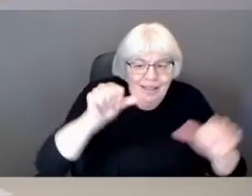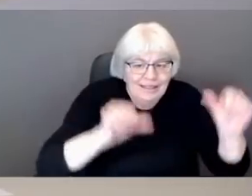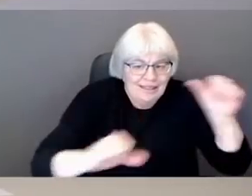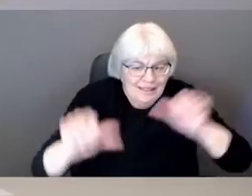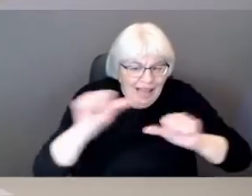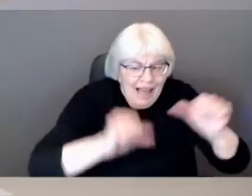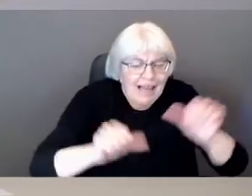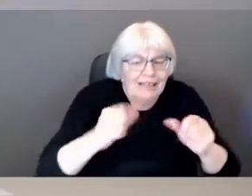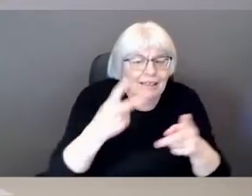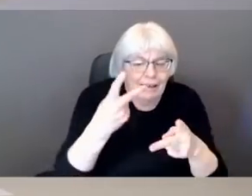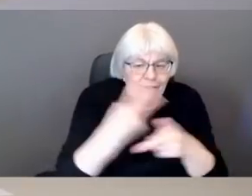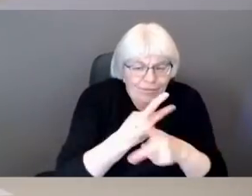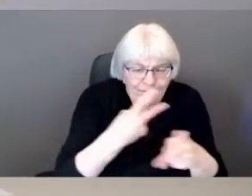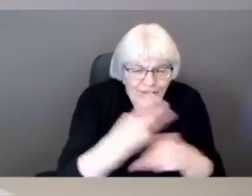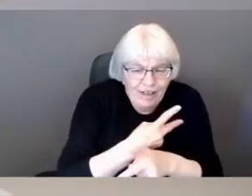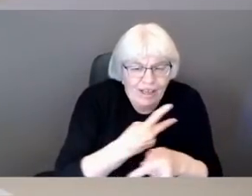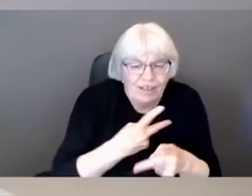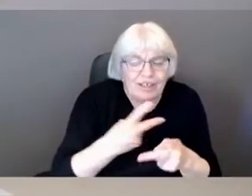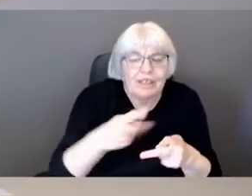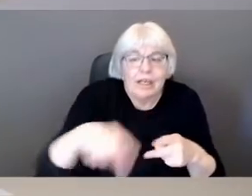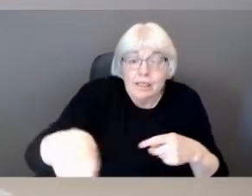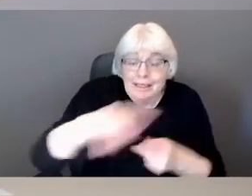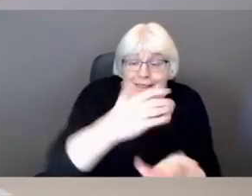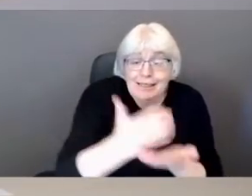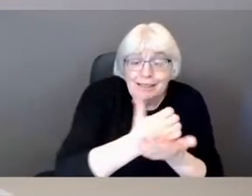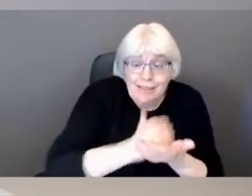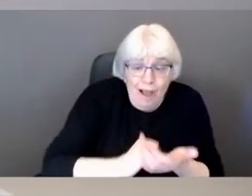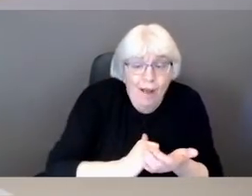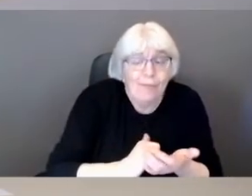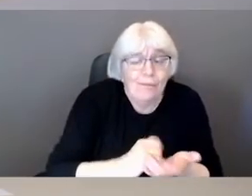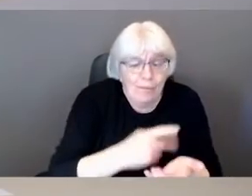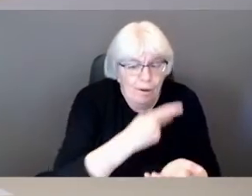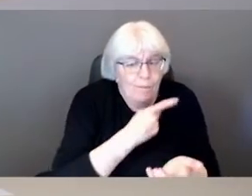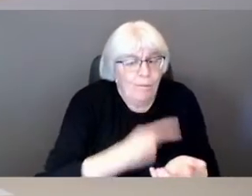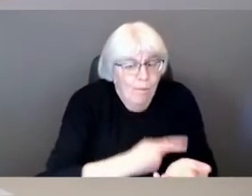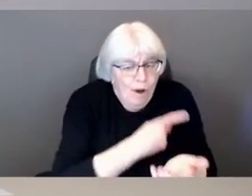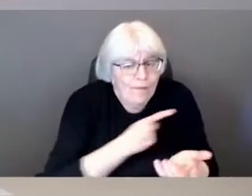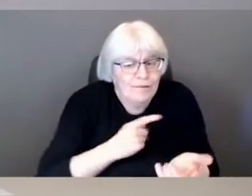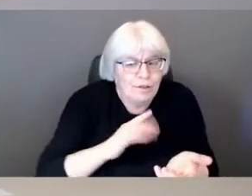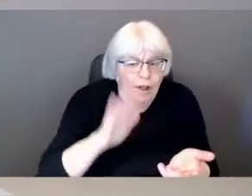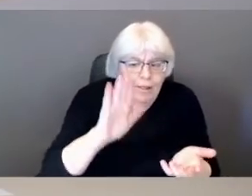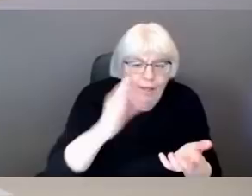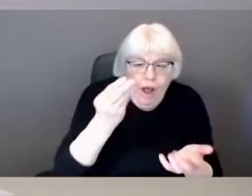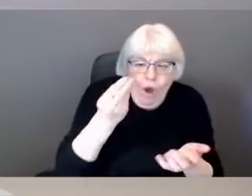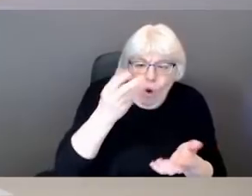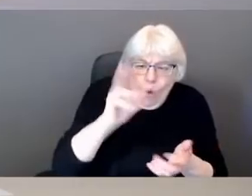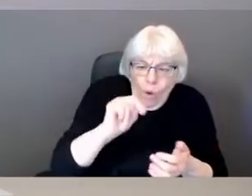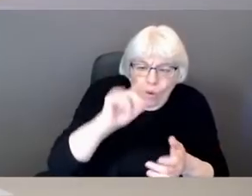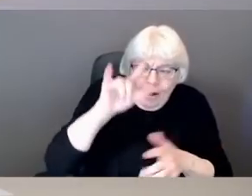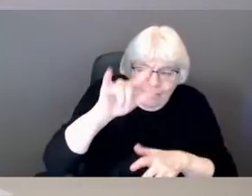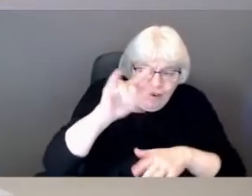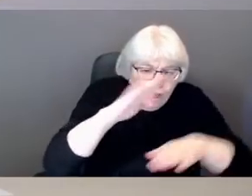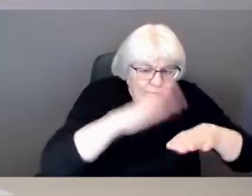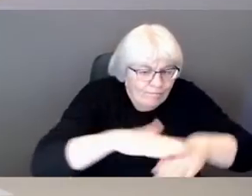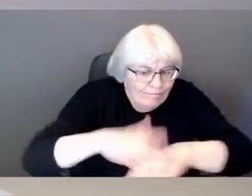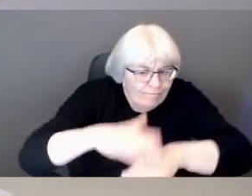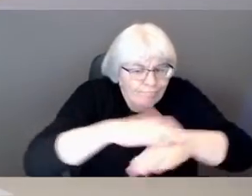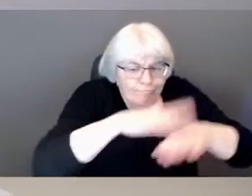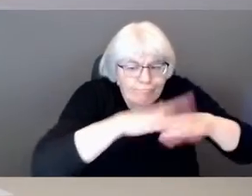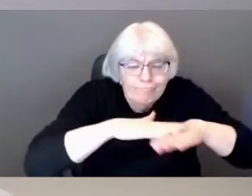Some provinces are still doing their own flight notifications. At this point in time, we